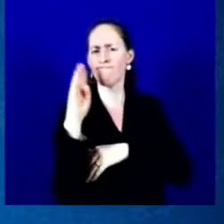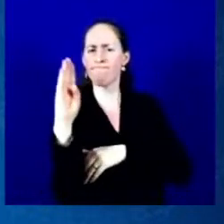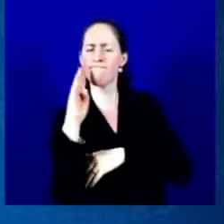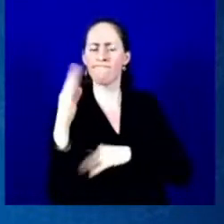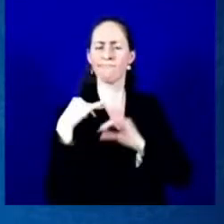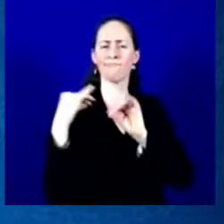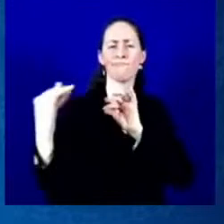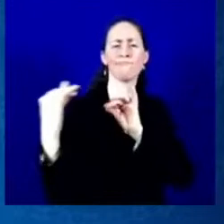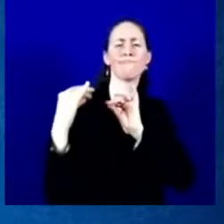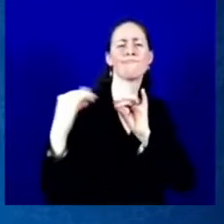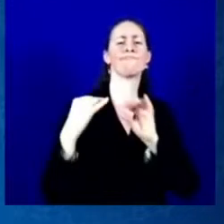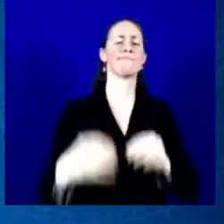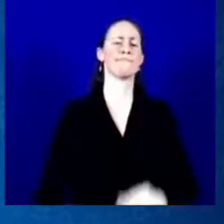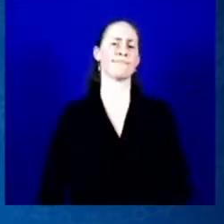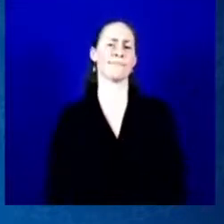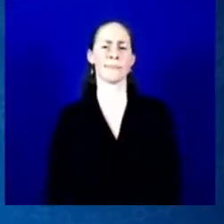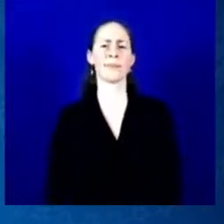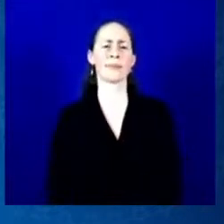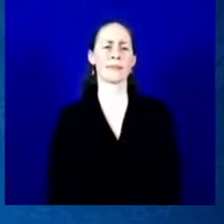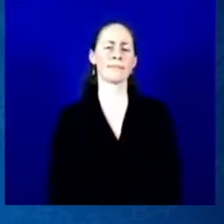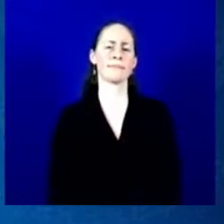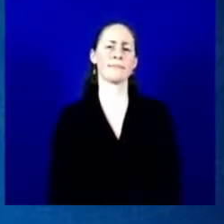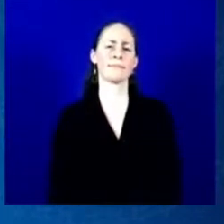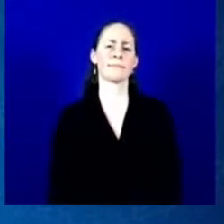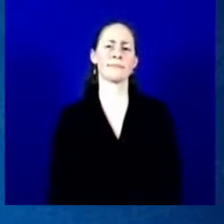When he called to congratulate him, we had a 2-hour discussion.